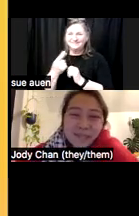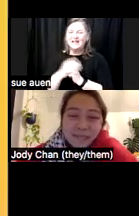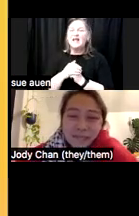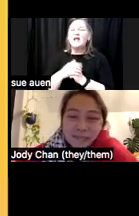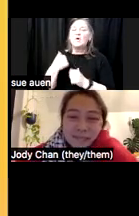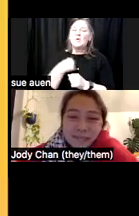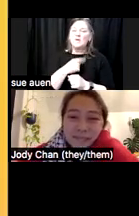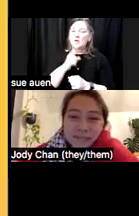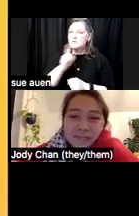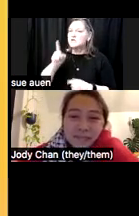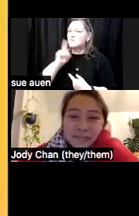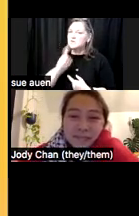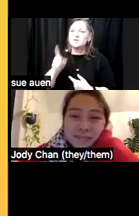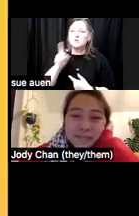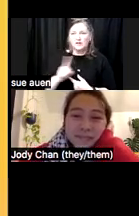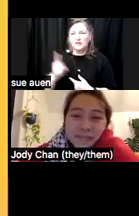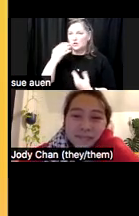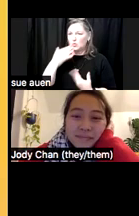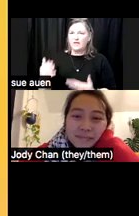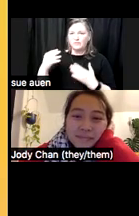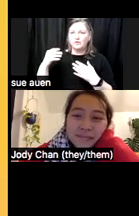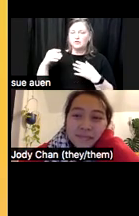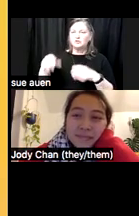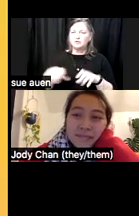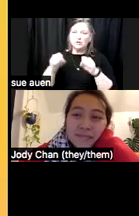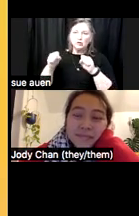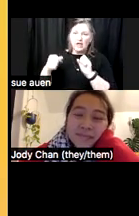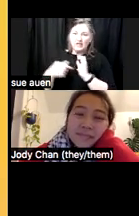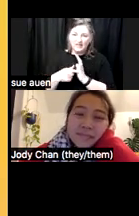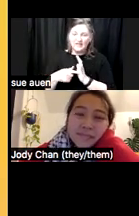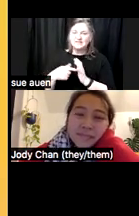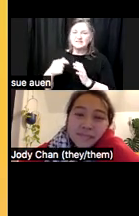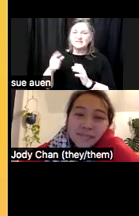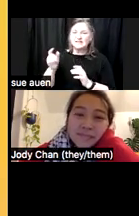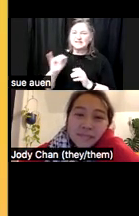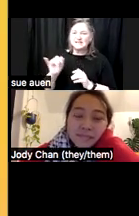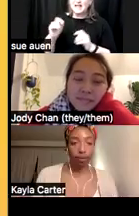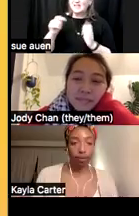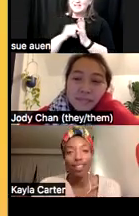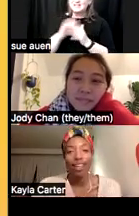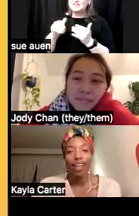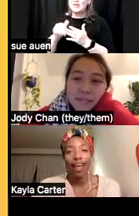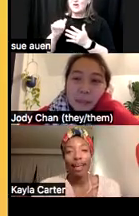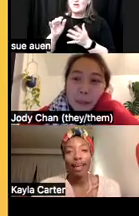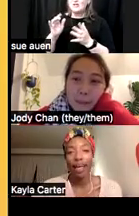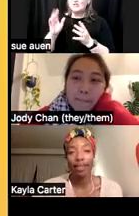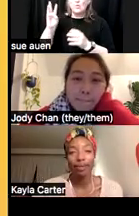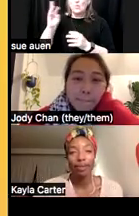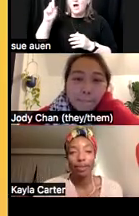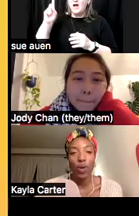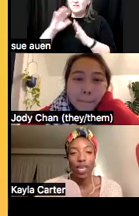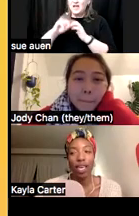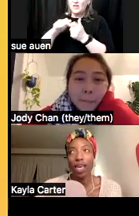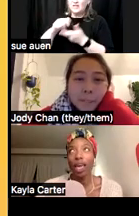we're really, really grateful to be doing this. It's kind of wild that like this is all wrapping up for us.